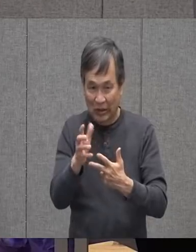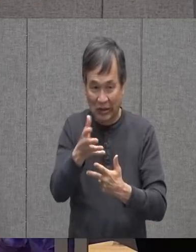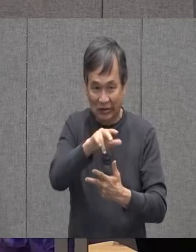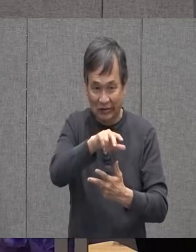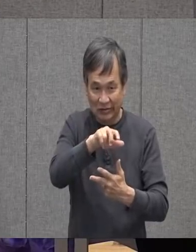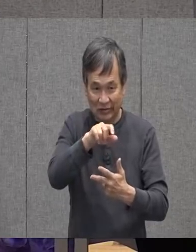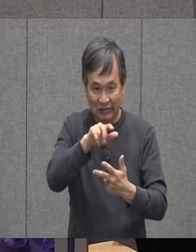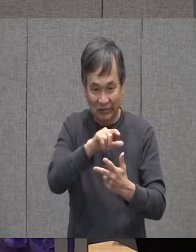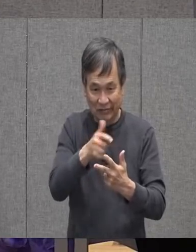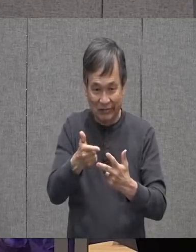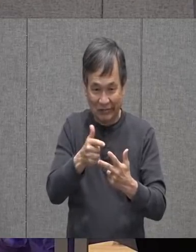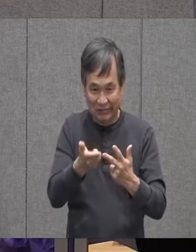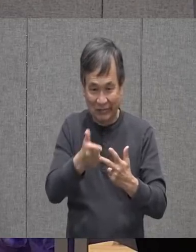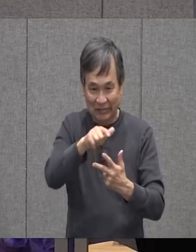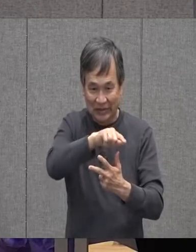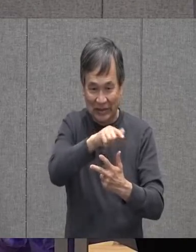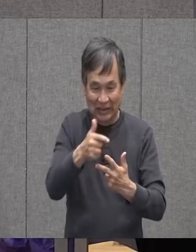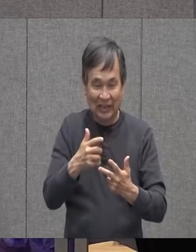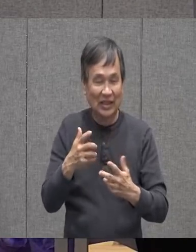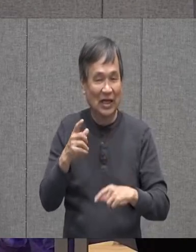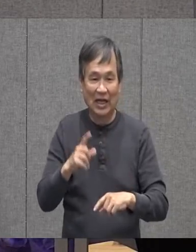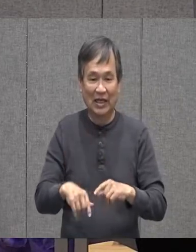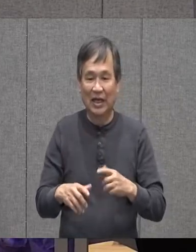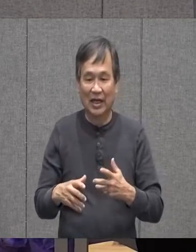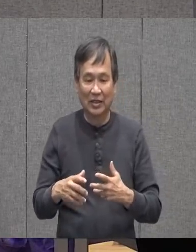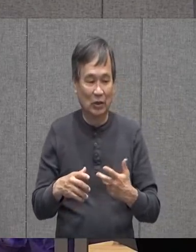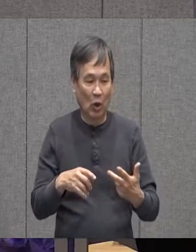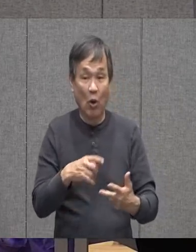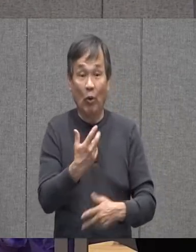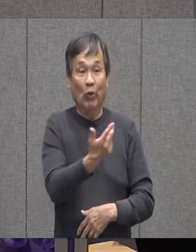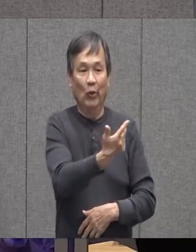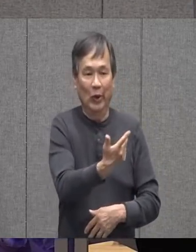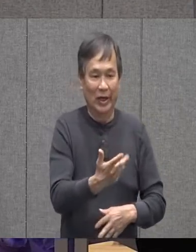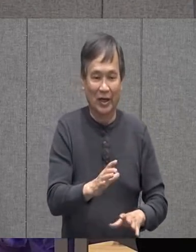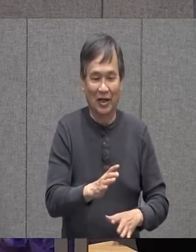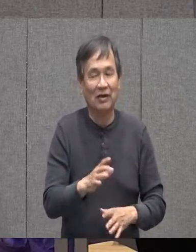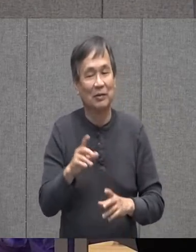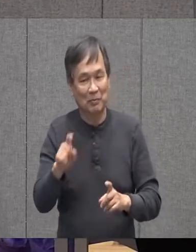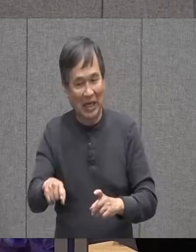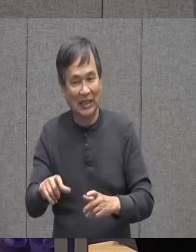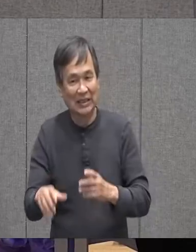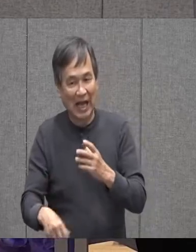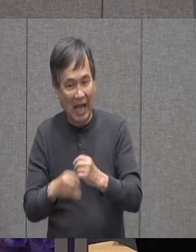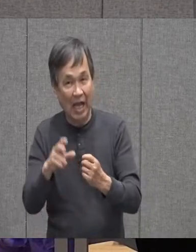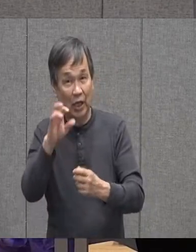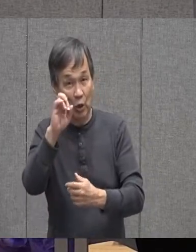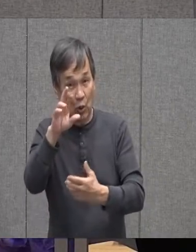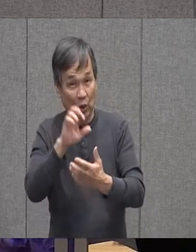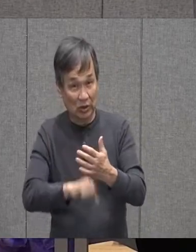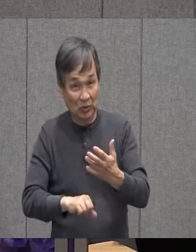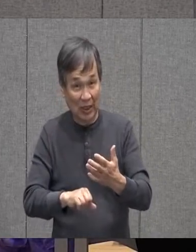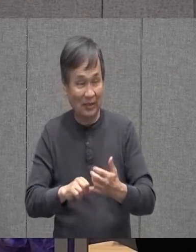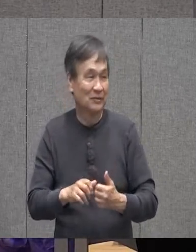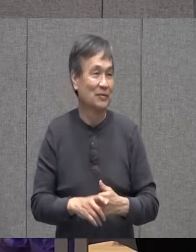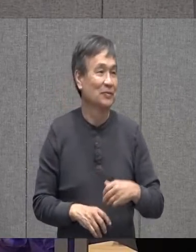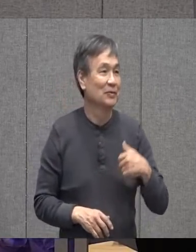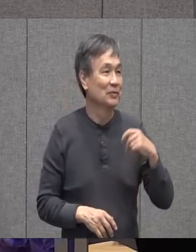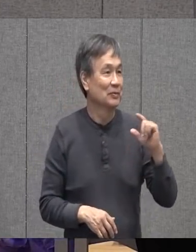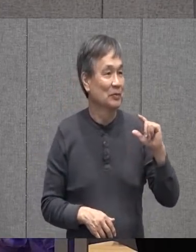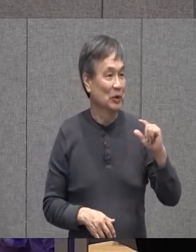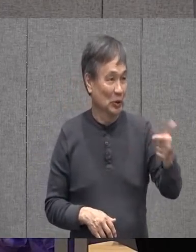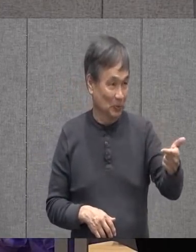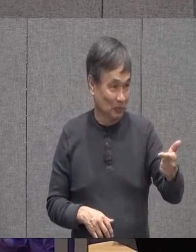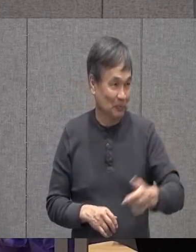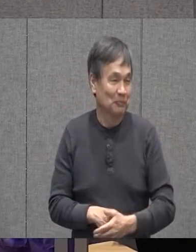get to a 3. I can't just take the 3 by itself. It has to be with another die. Okay. All right. Here we go.